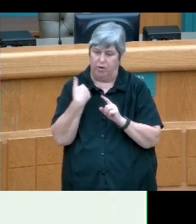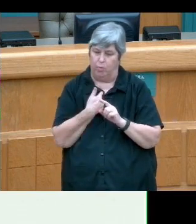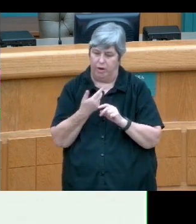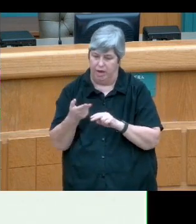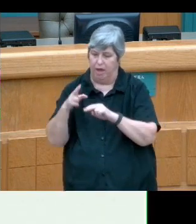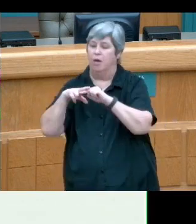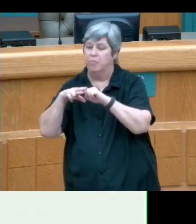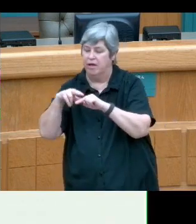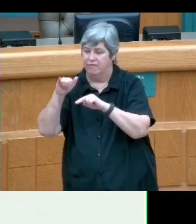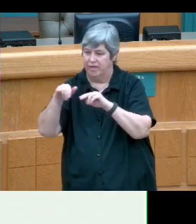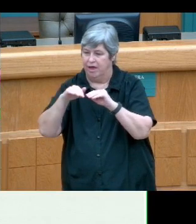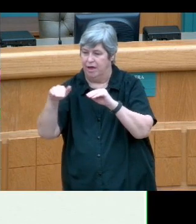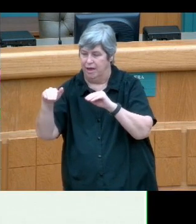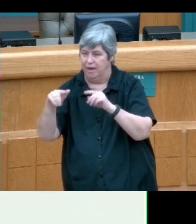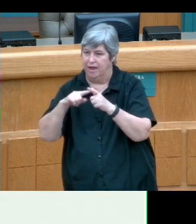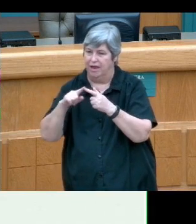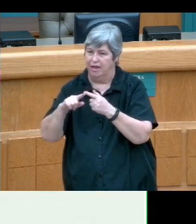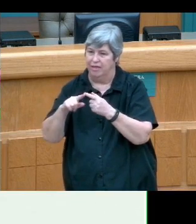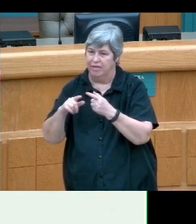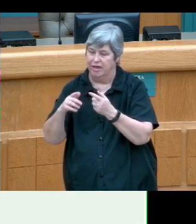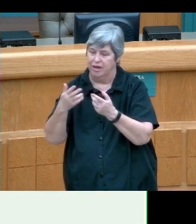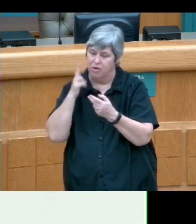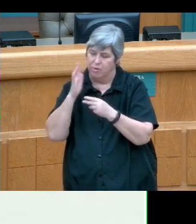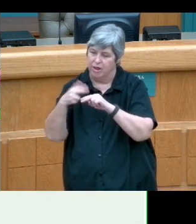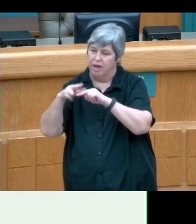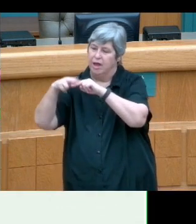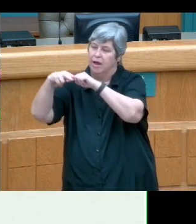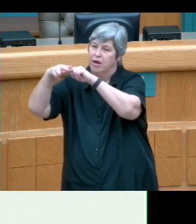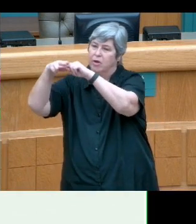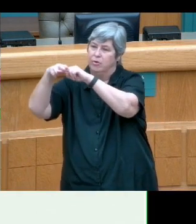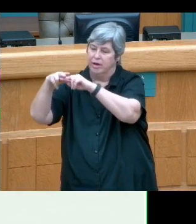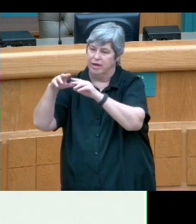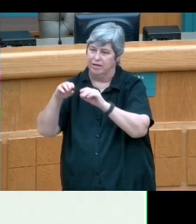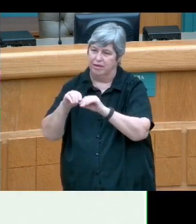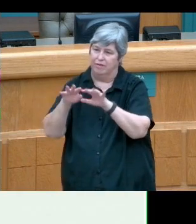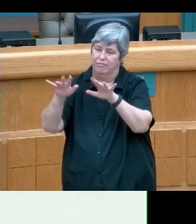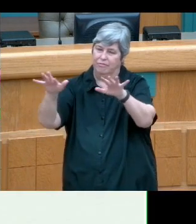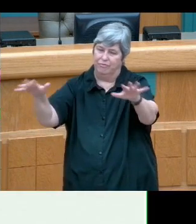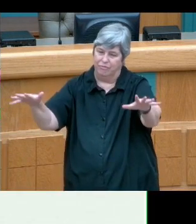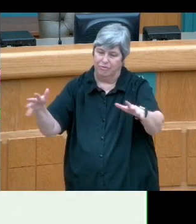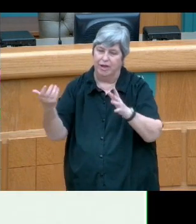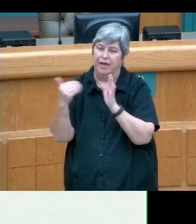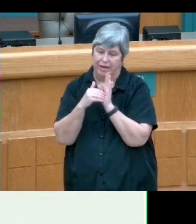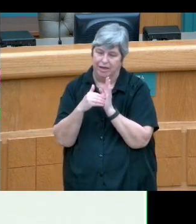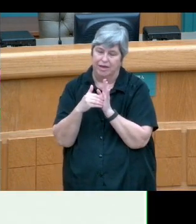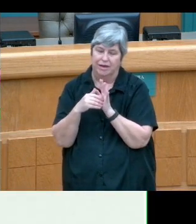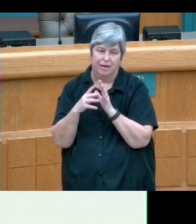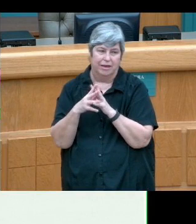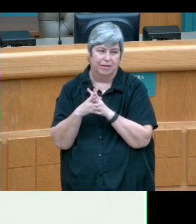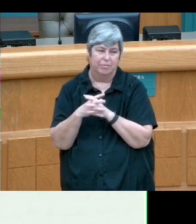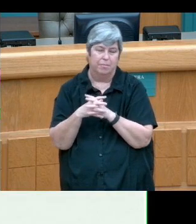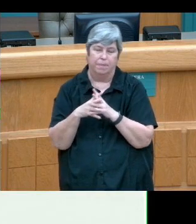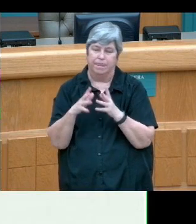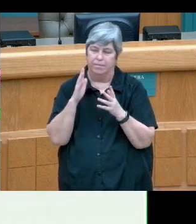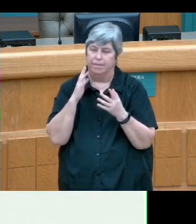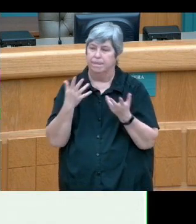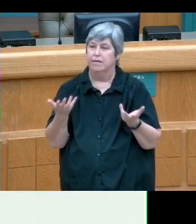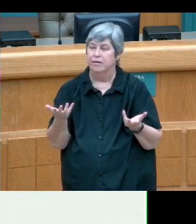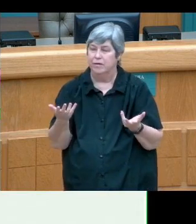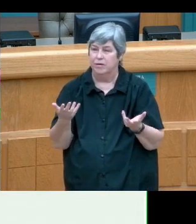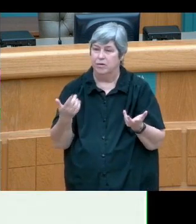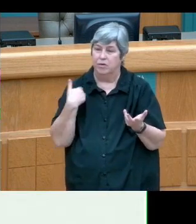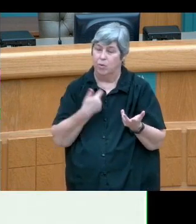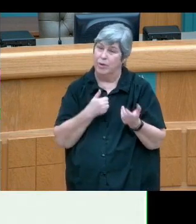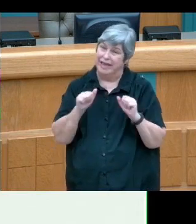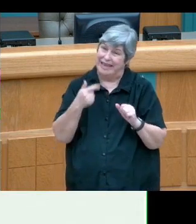above that line, the transmission ratio is going to go above 1, and COVID-19, if it's still here, is going to spread in the community. What